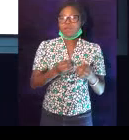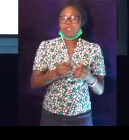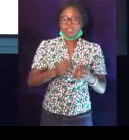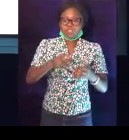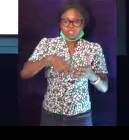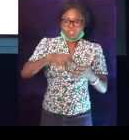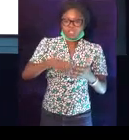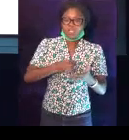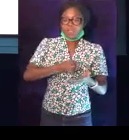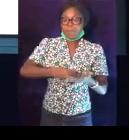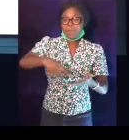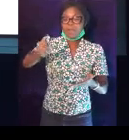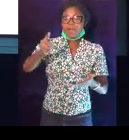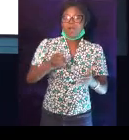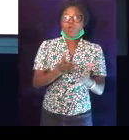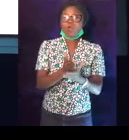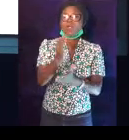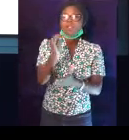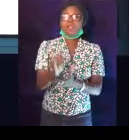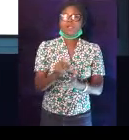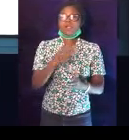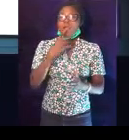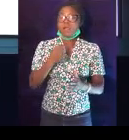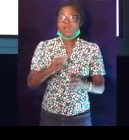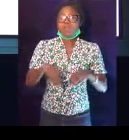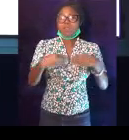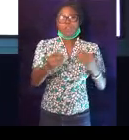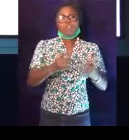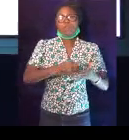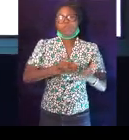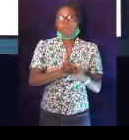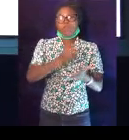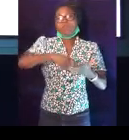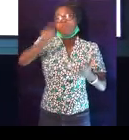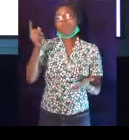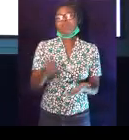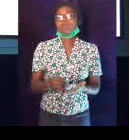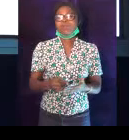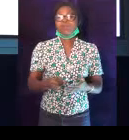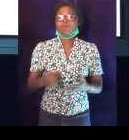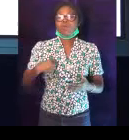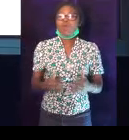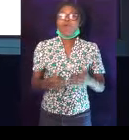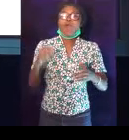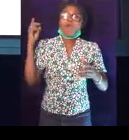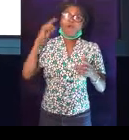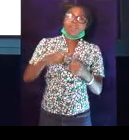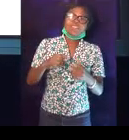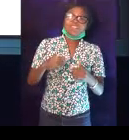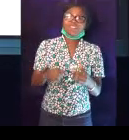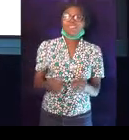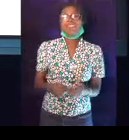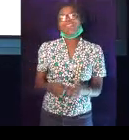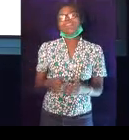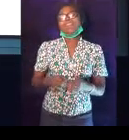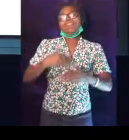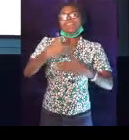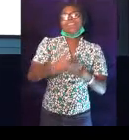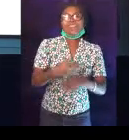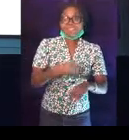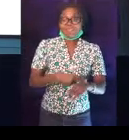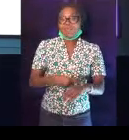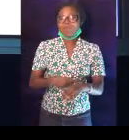mark accordingly and score yourself. We have come to the end of today's lesson. Until